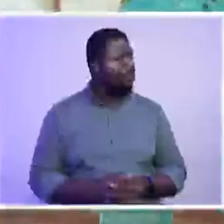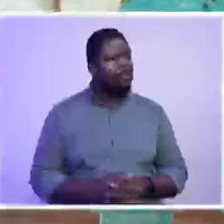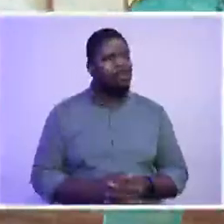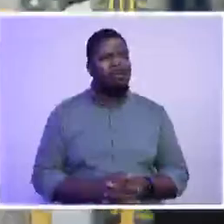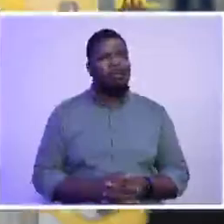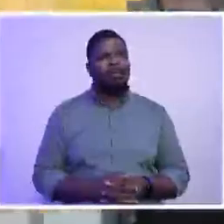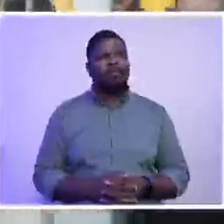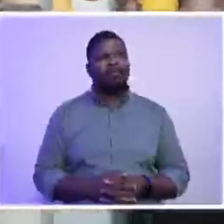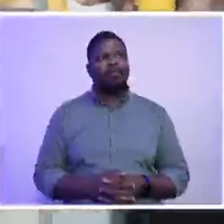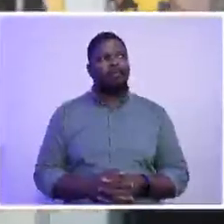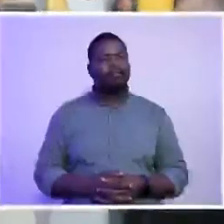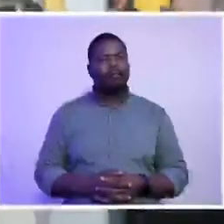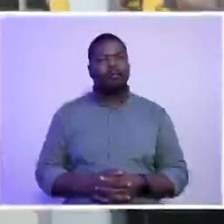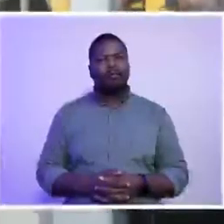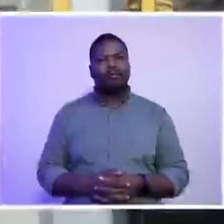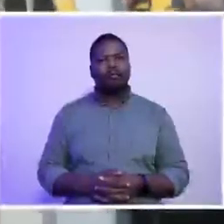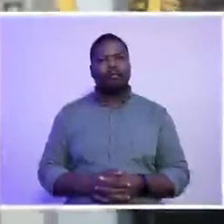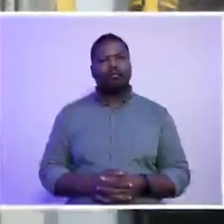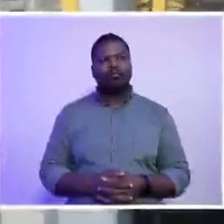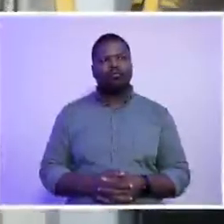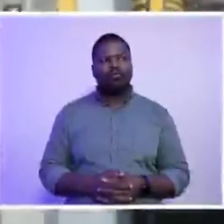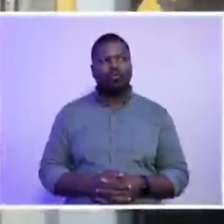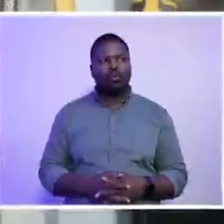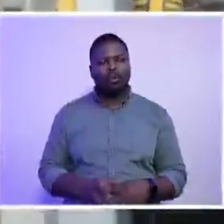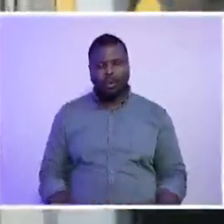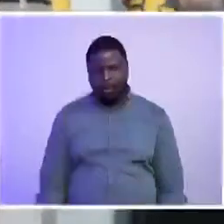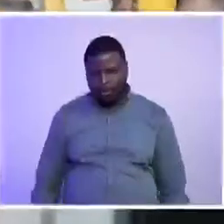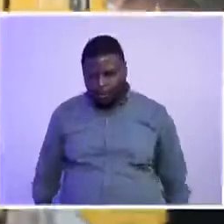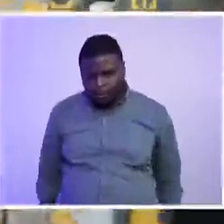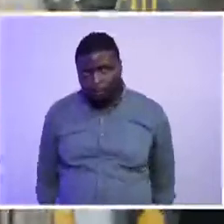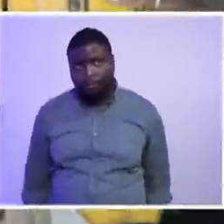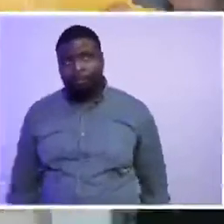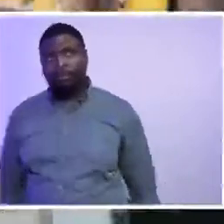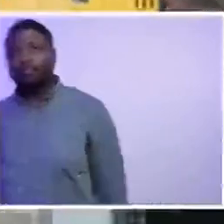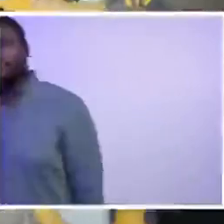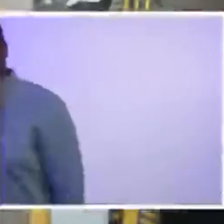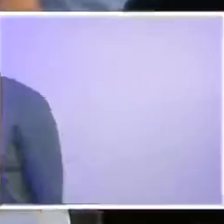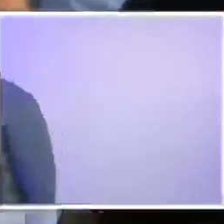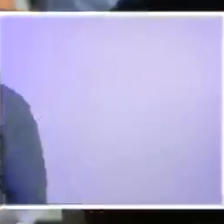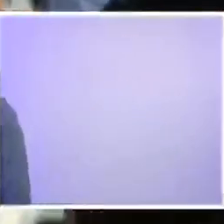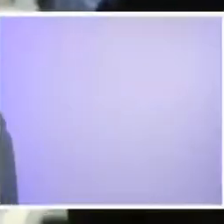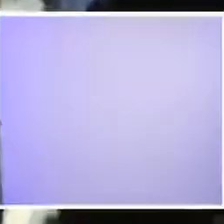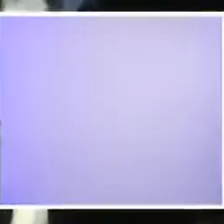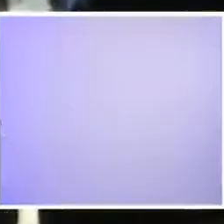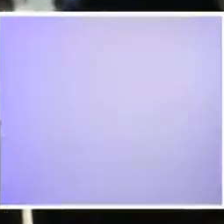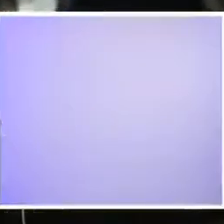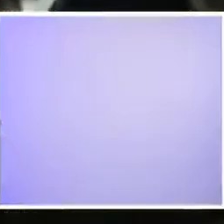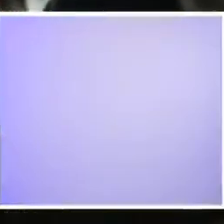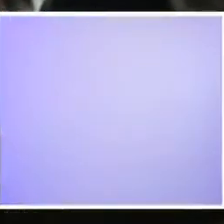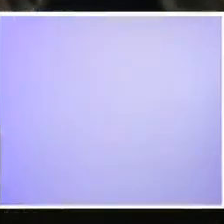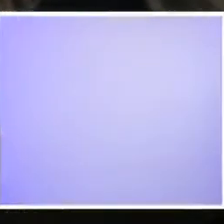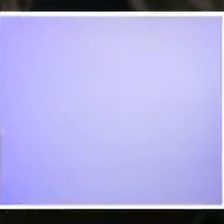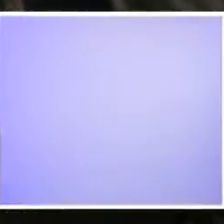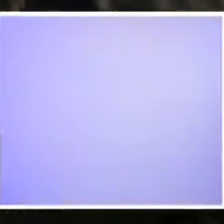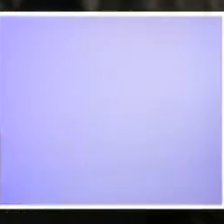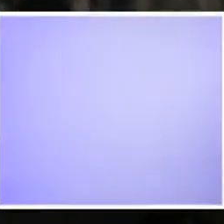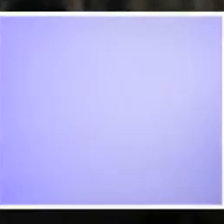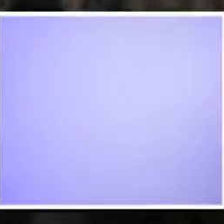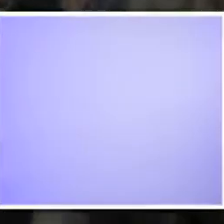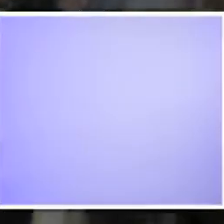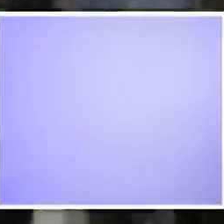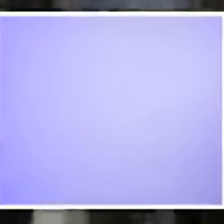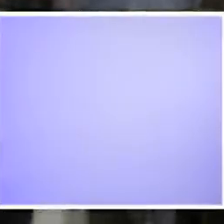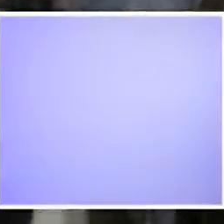people will be on site. It's going to be huge, it's going to be big, we're going to be talking about colleagues, culture. One second,